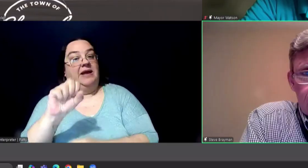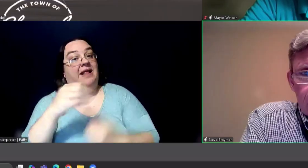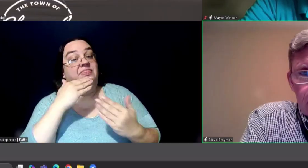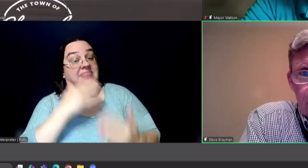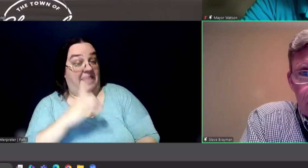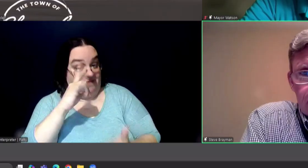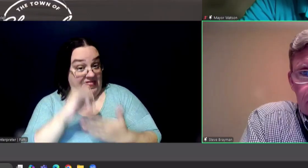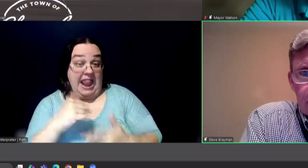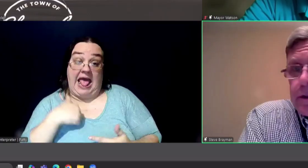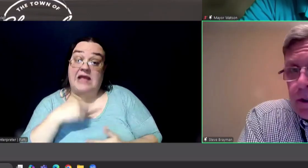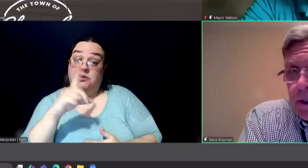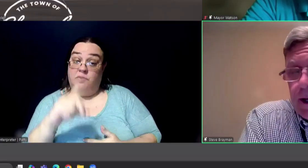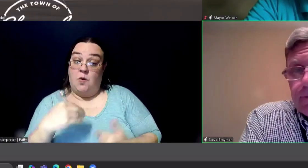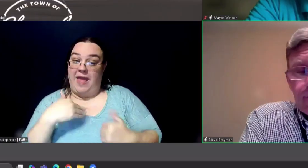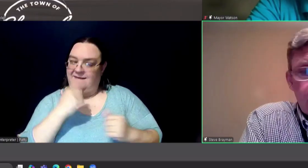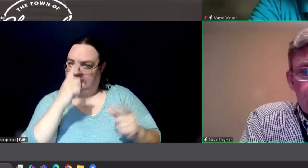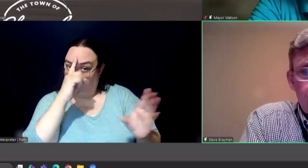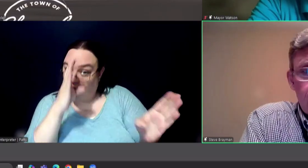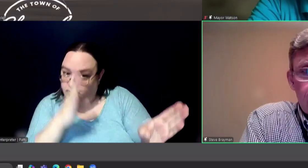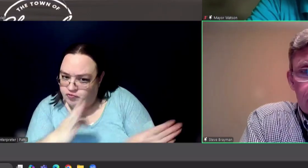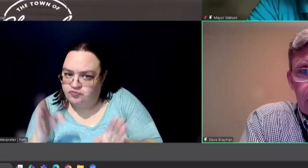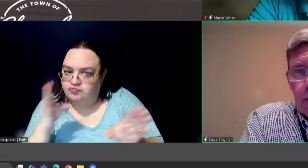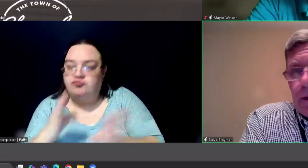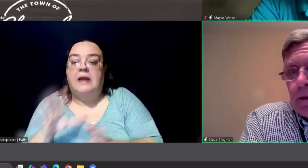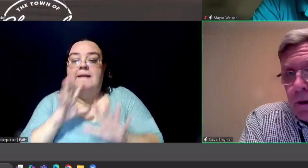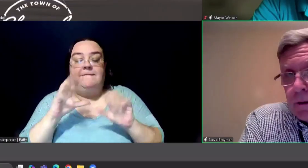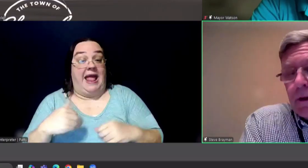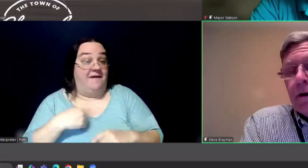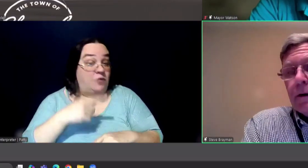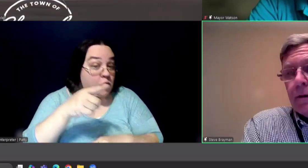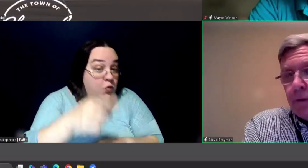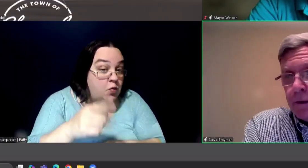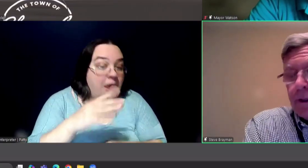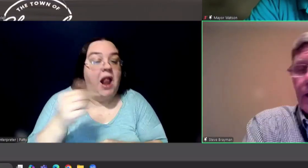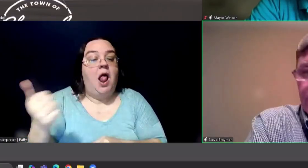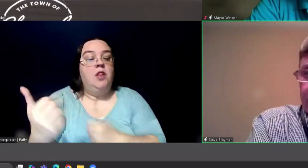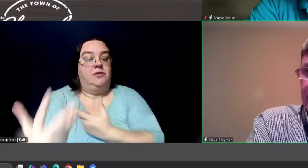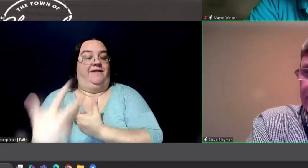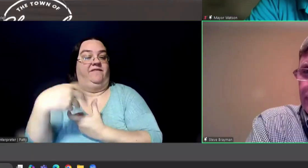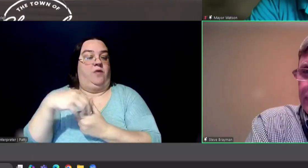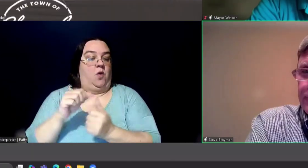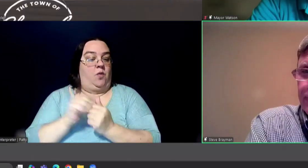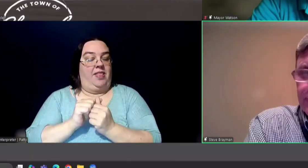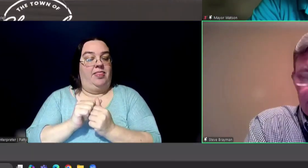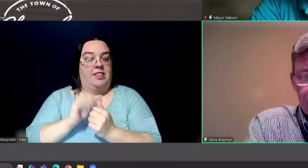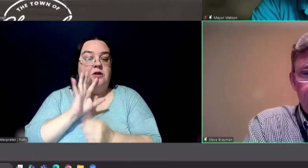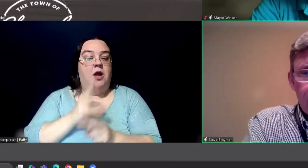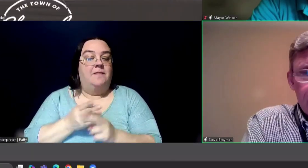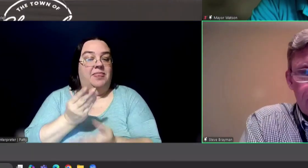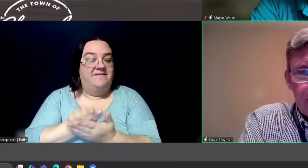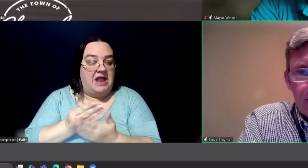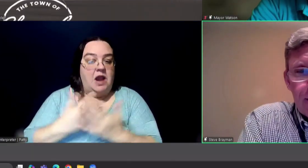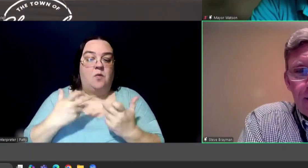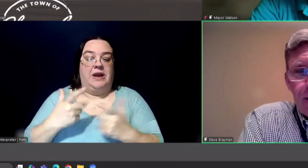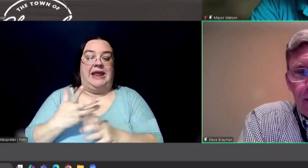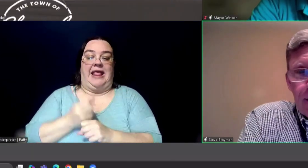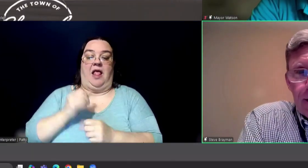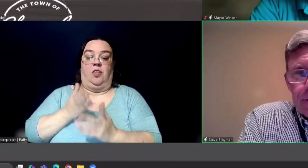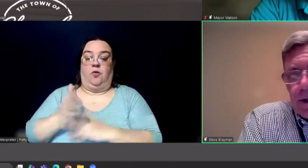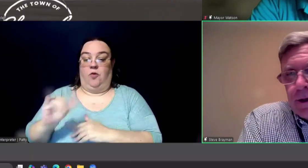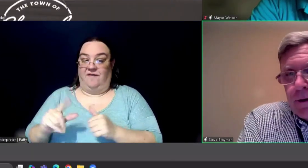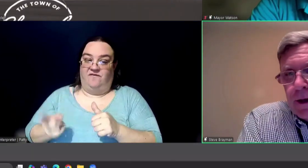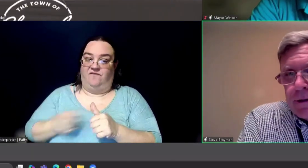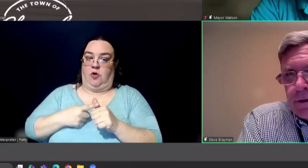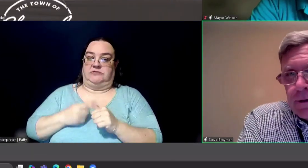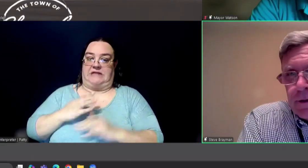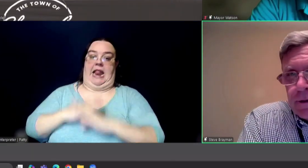strategy to potentially have you and others chime in on the funding. I wanted to get through this first hurdle. I may